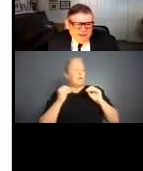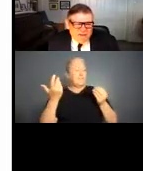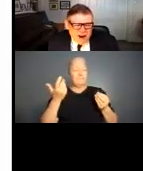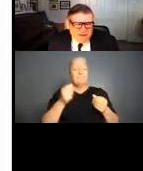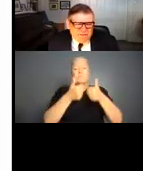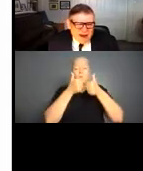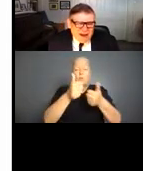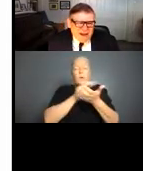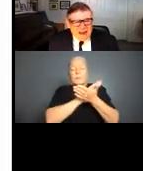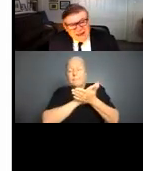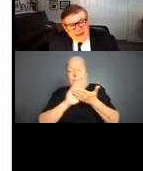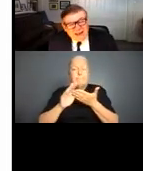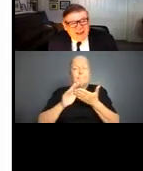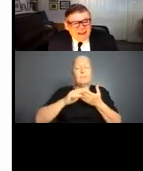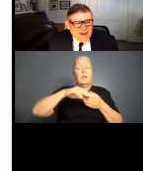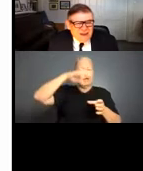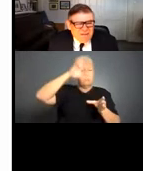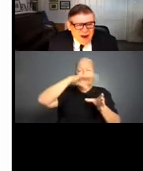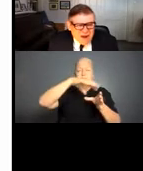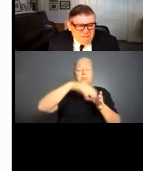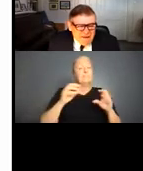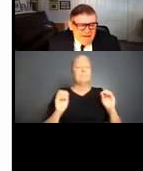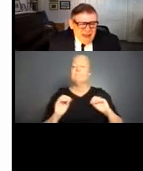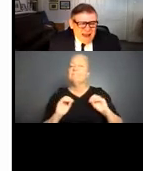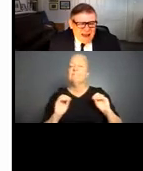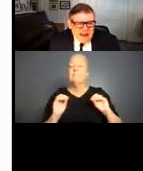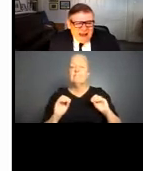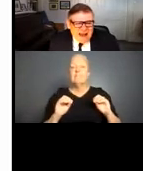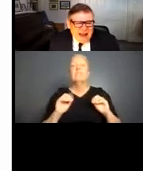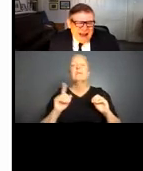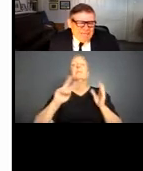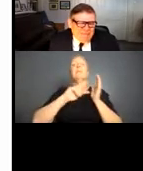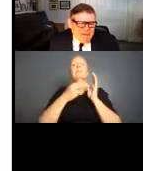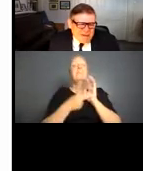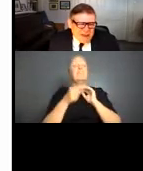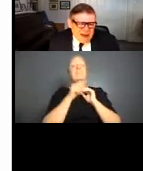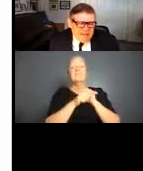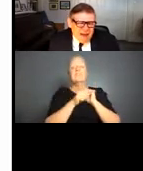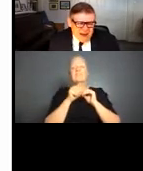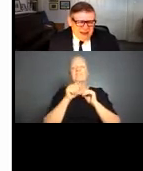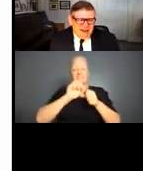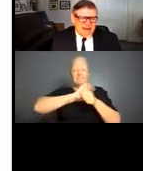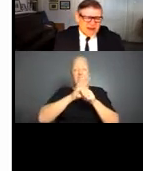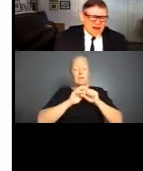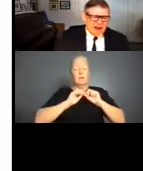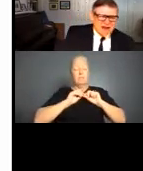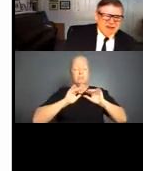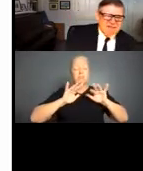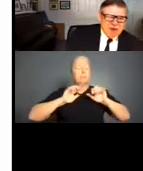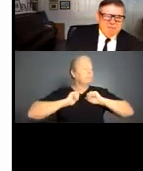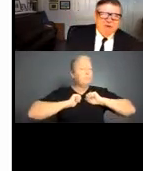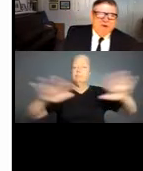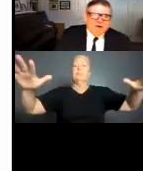nature of the virus spreading, it did continue to spread. And that was in many